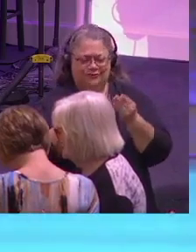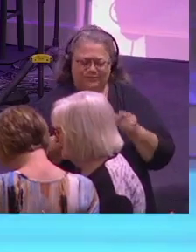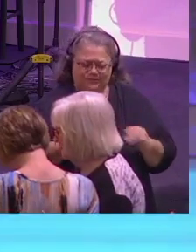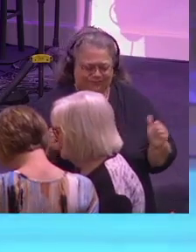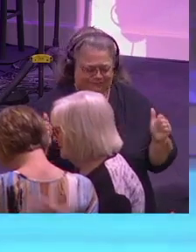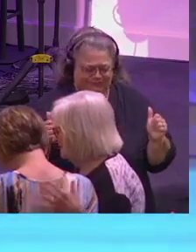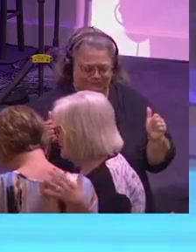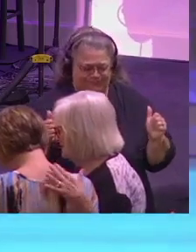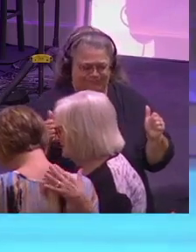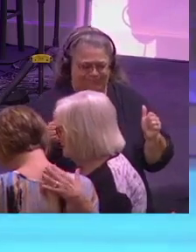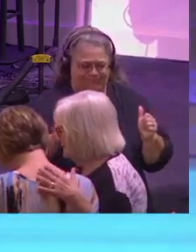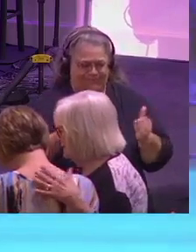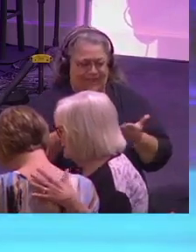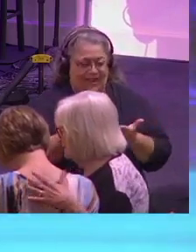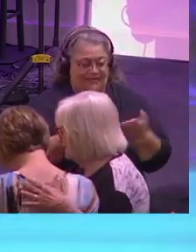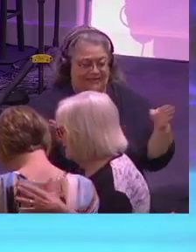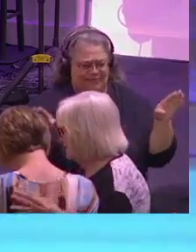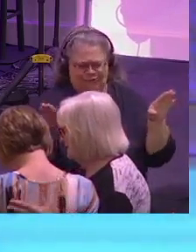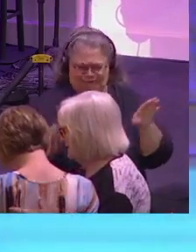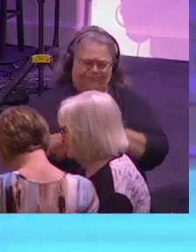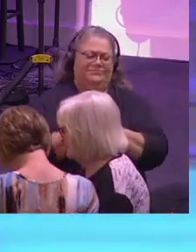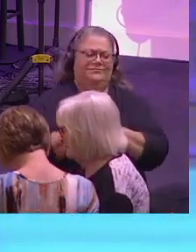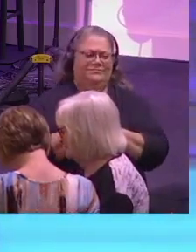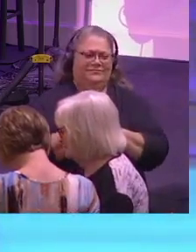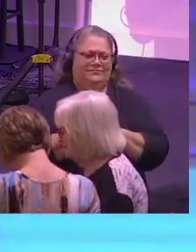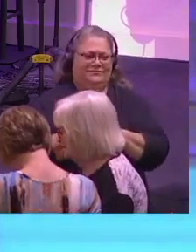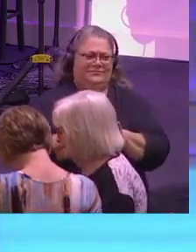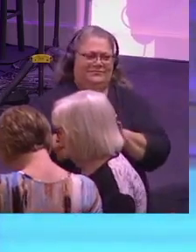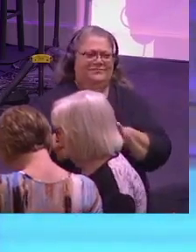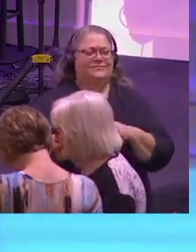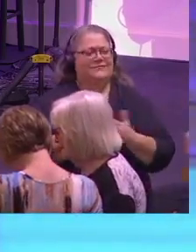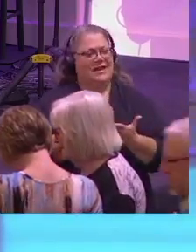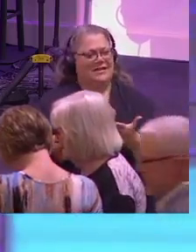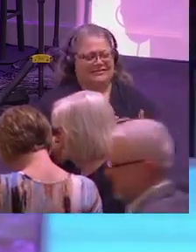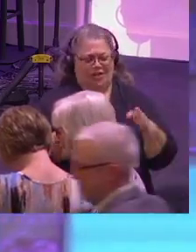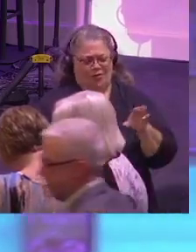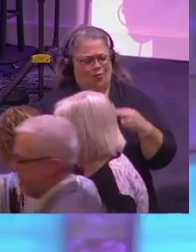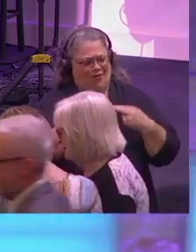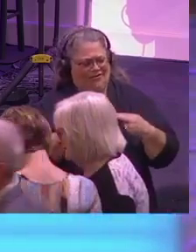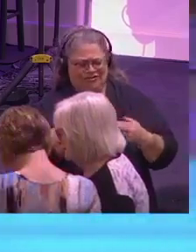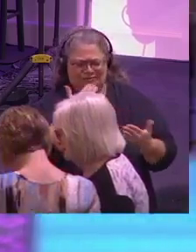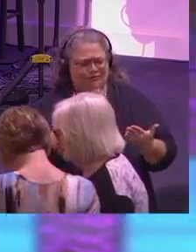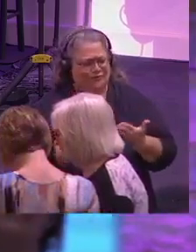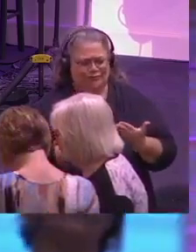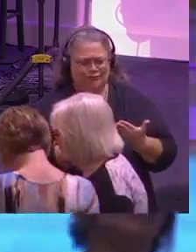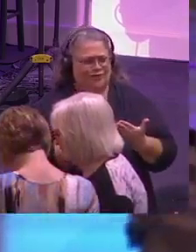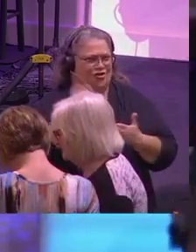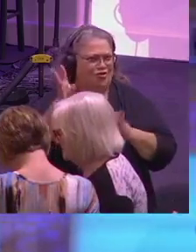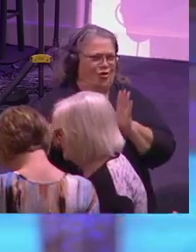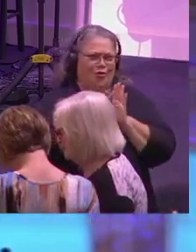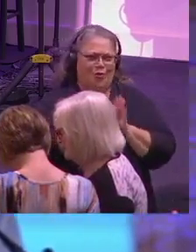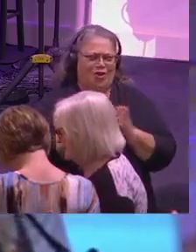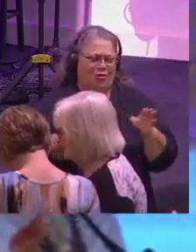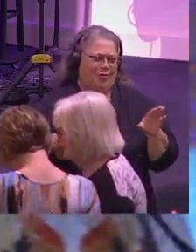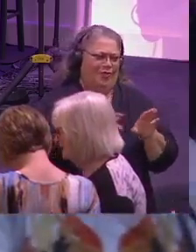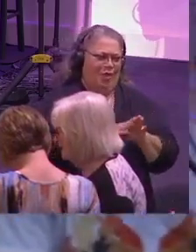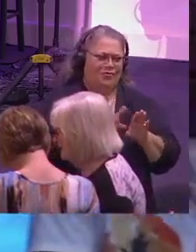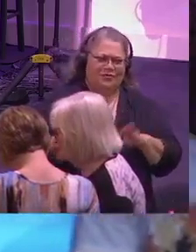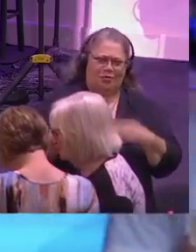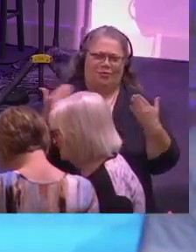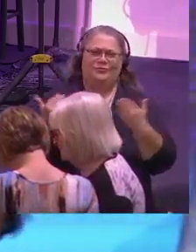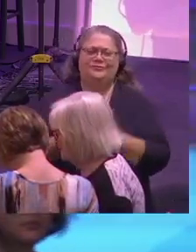shut down some doors. You're going to close down some relationships because they're not in your will. Lord, I thank you